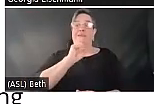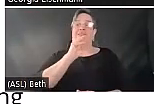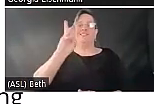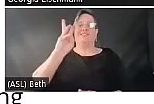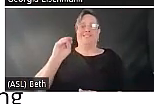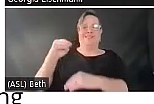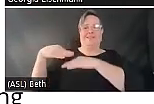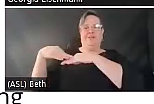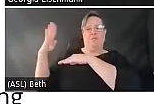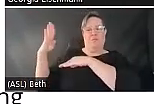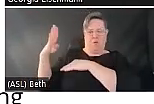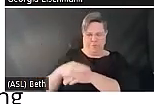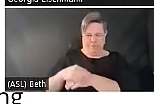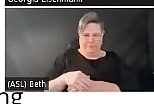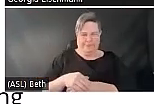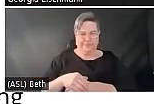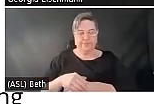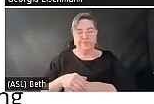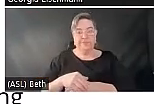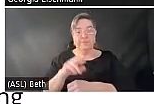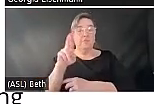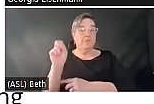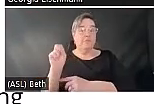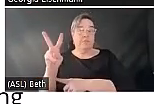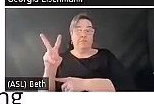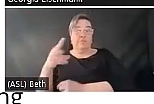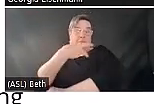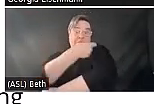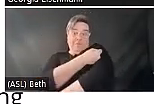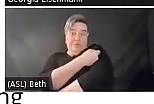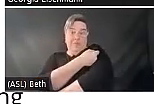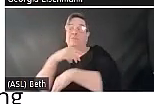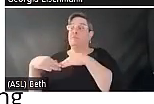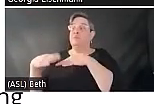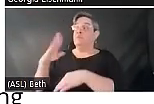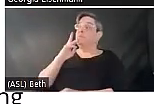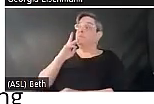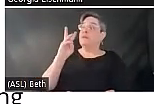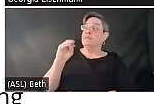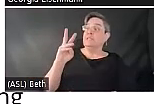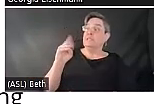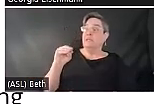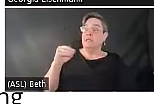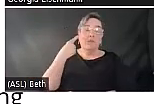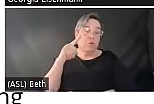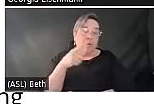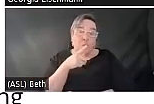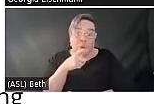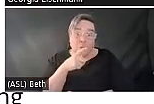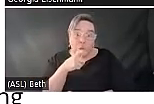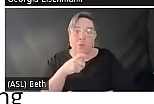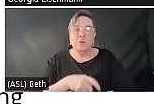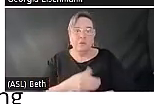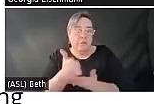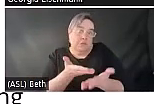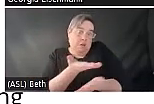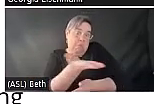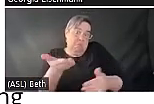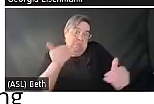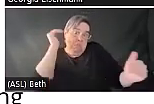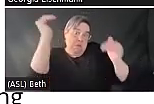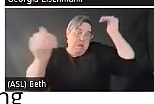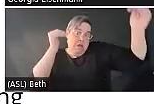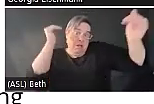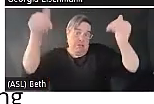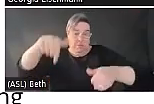older. This is a vaccine that may be appropriate for the adults in this group, and